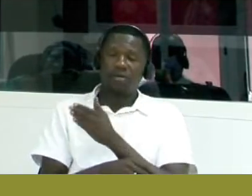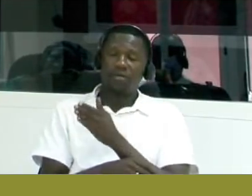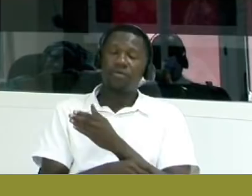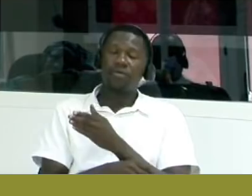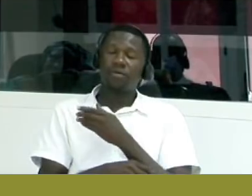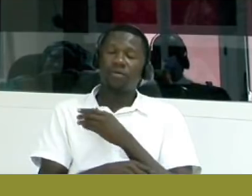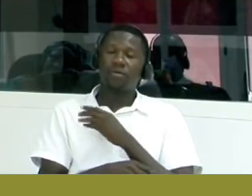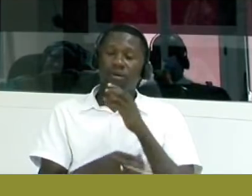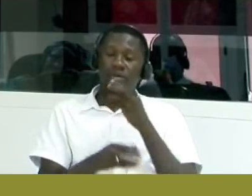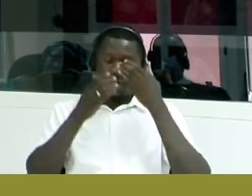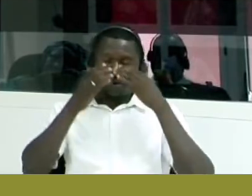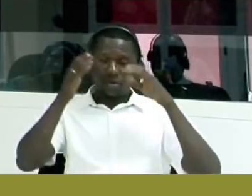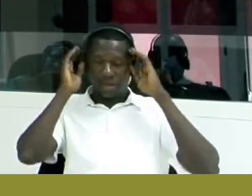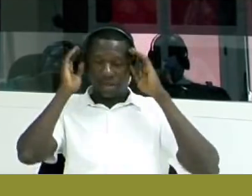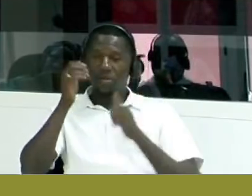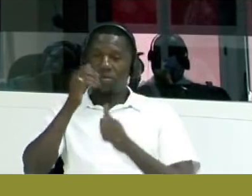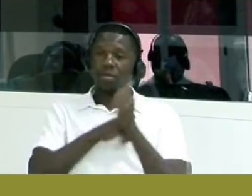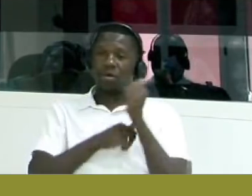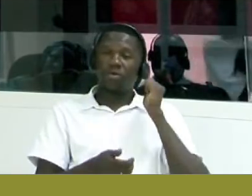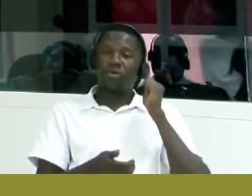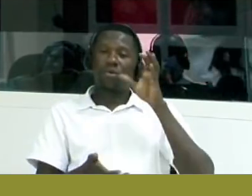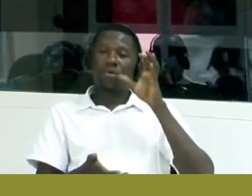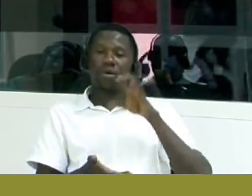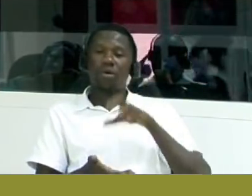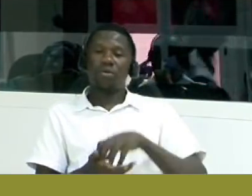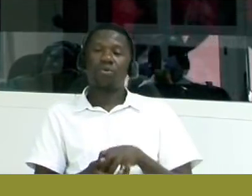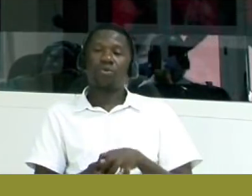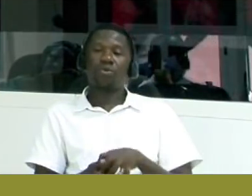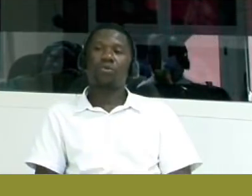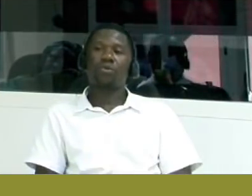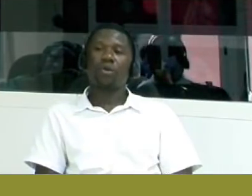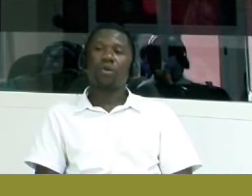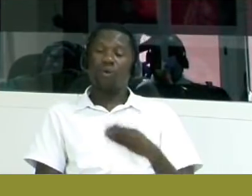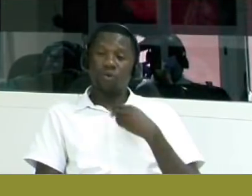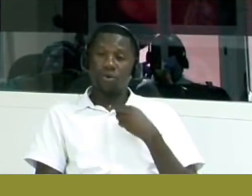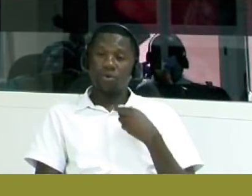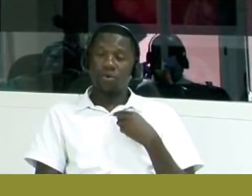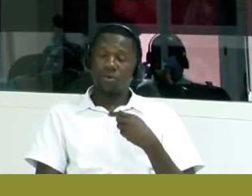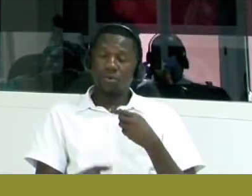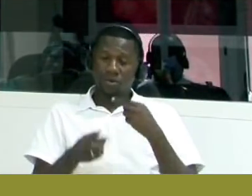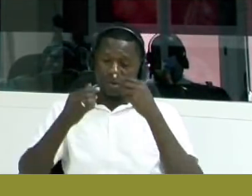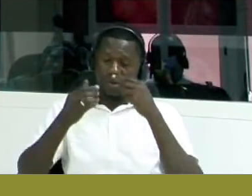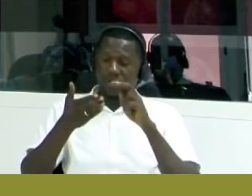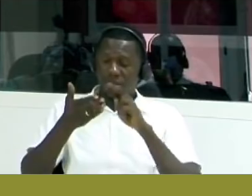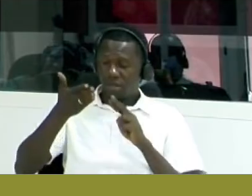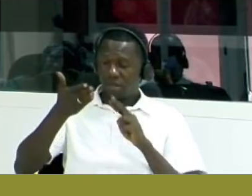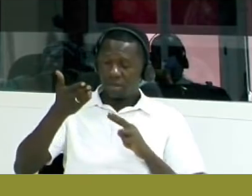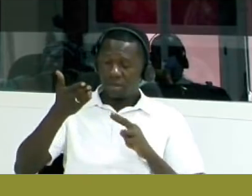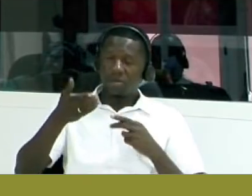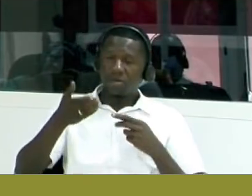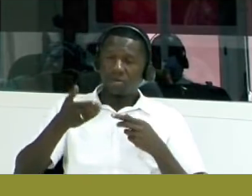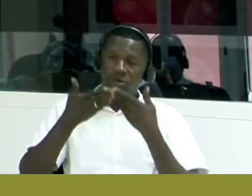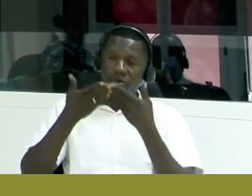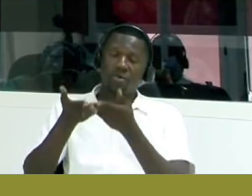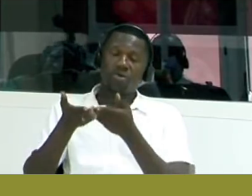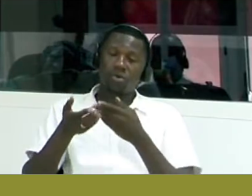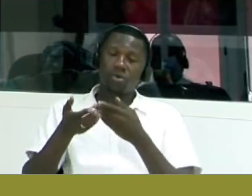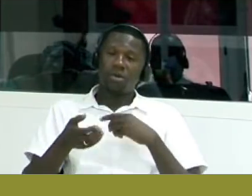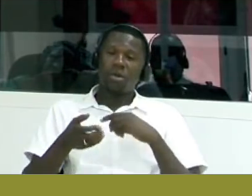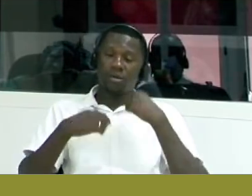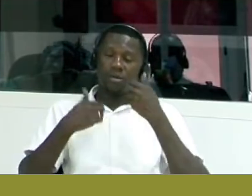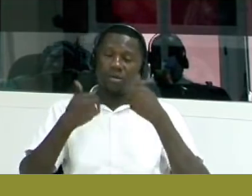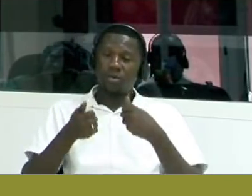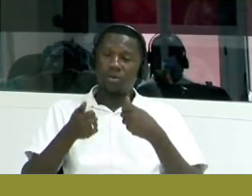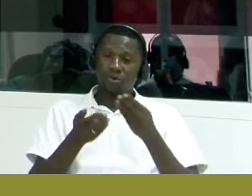Banjul. Let me read out to you the account of the students who participated in